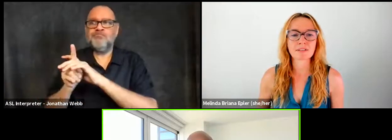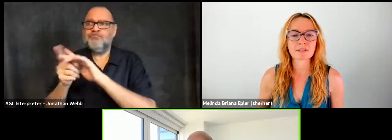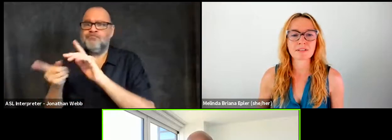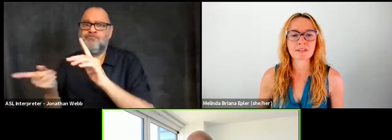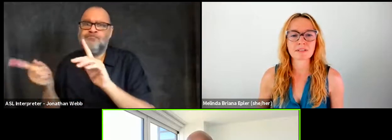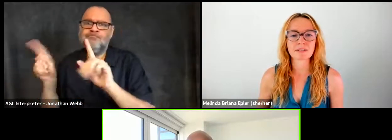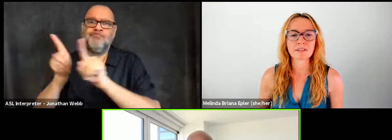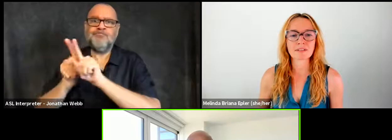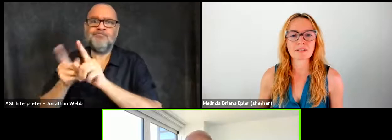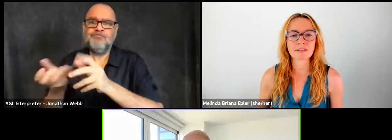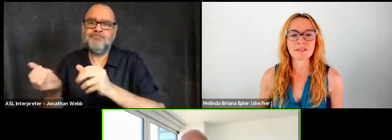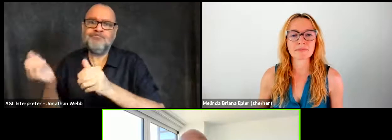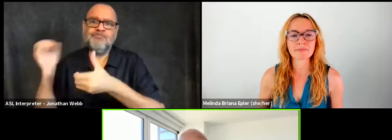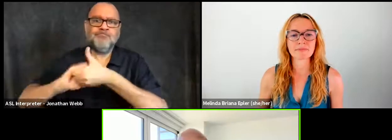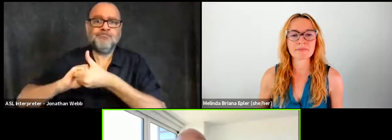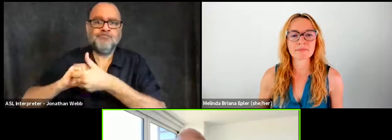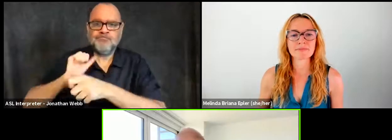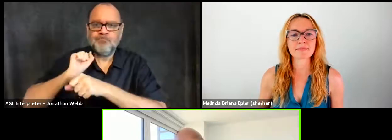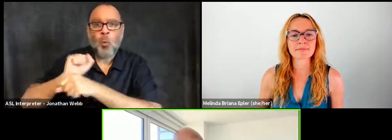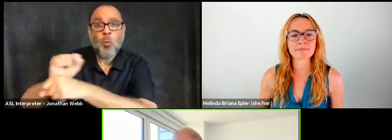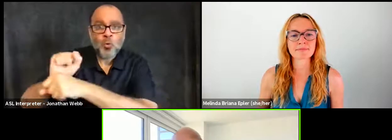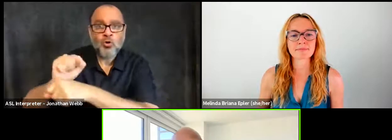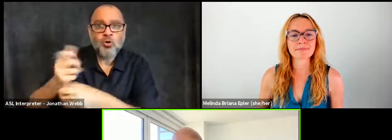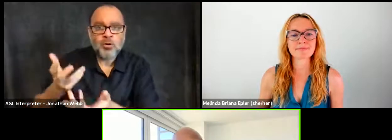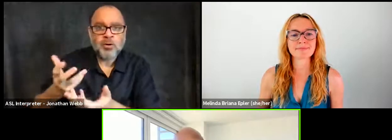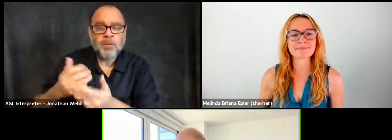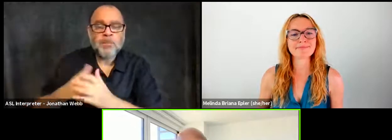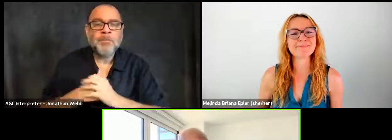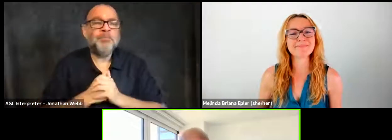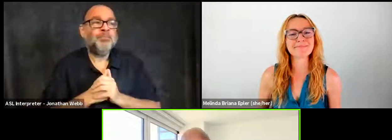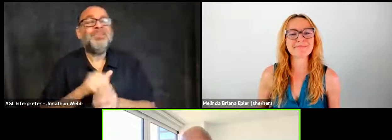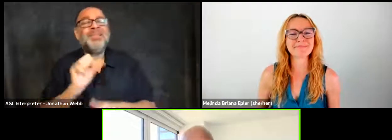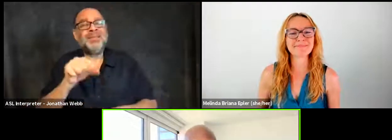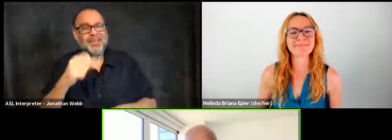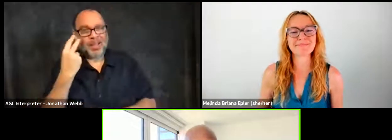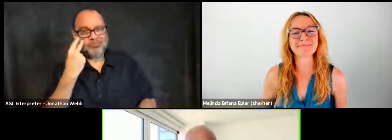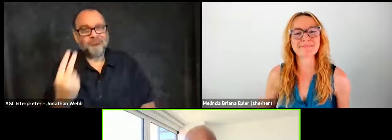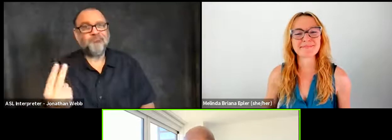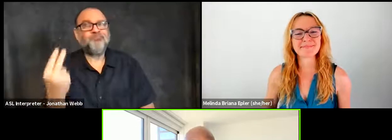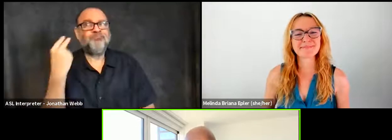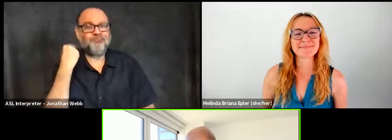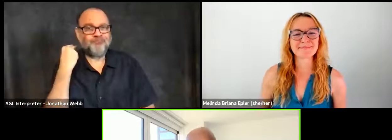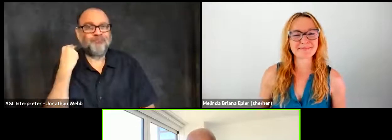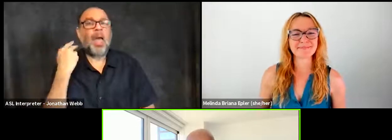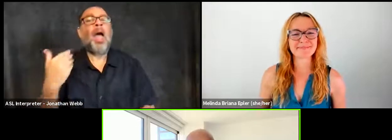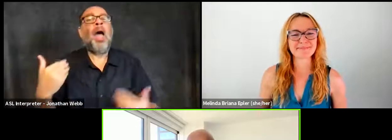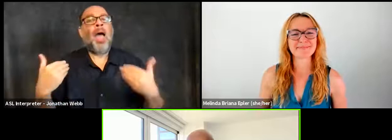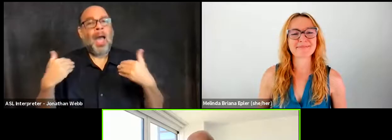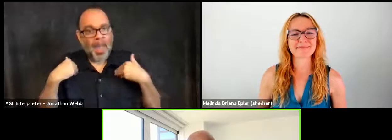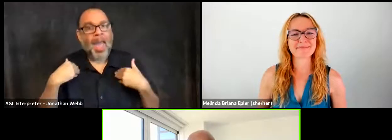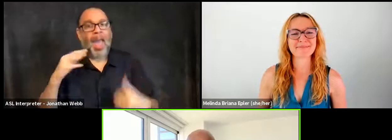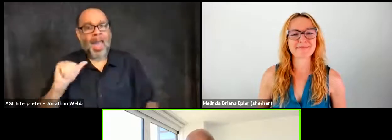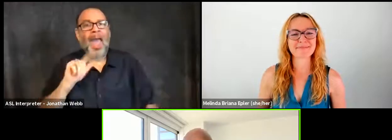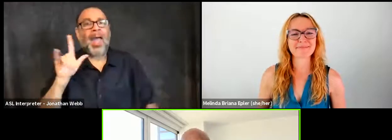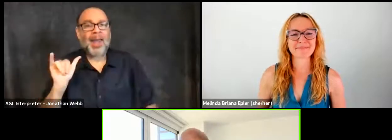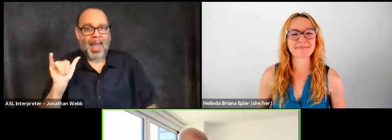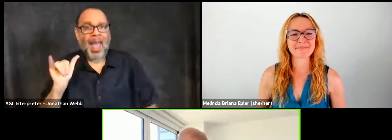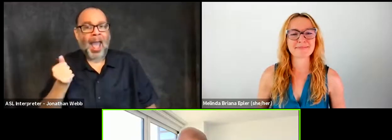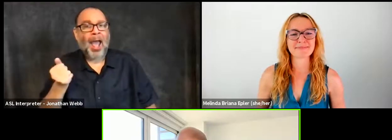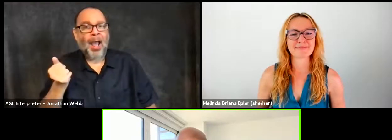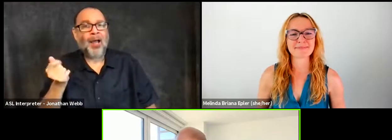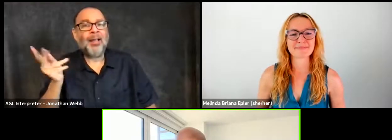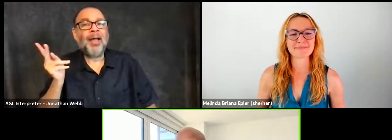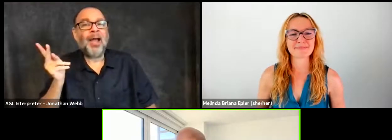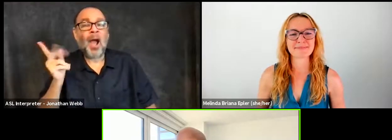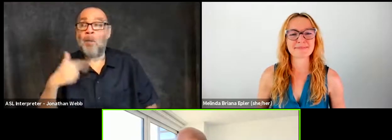back, I had an ally, and I didn't know he was an ally. I wouldn't call him an ally, but he was an ally. I had a couple, but this one particular was an ally